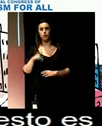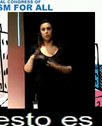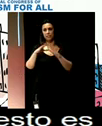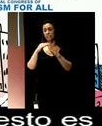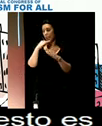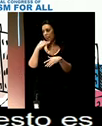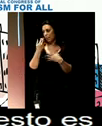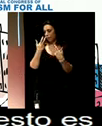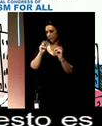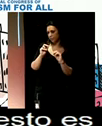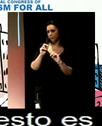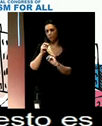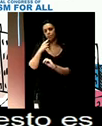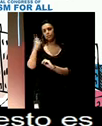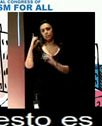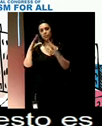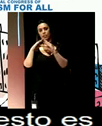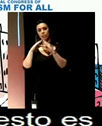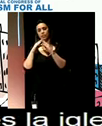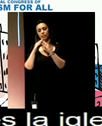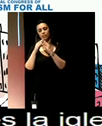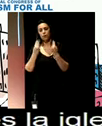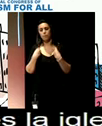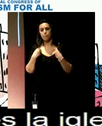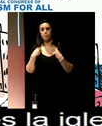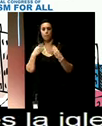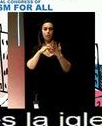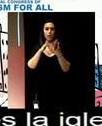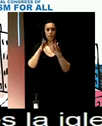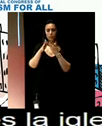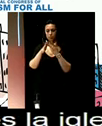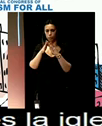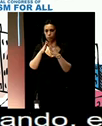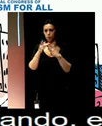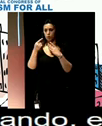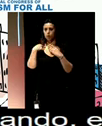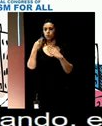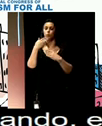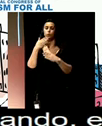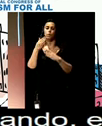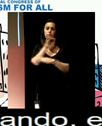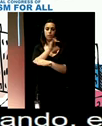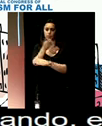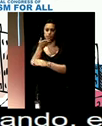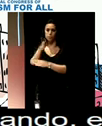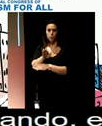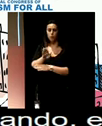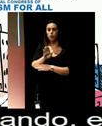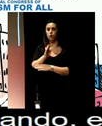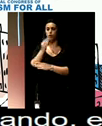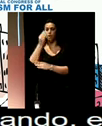Jesus, the Church of Holy Sepulchre, where Jesus was buried. Over